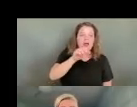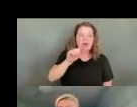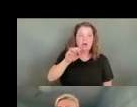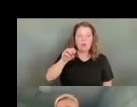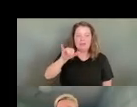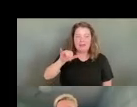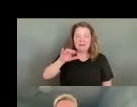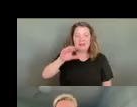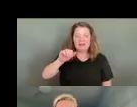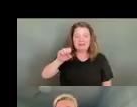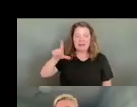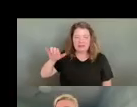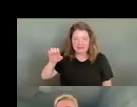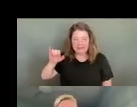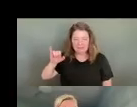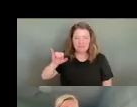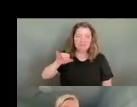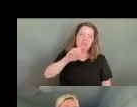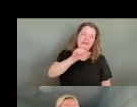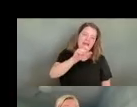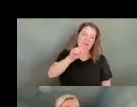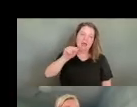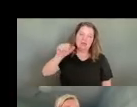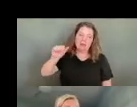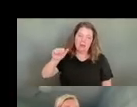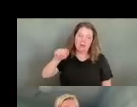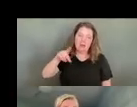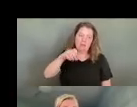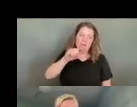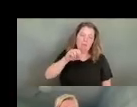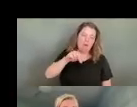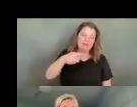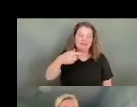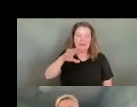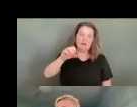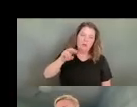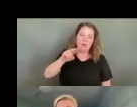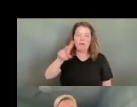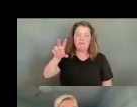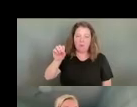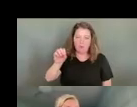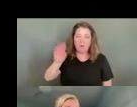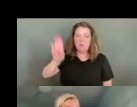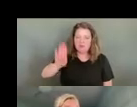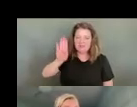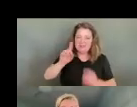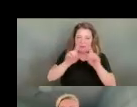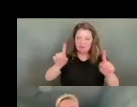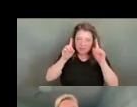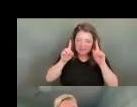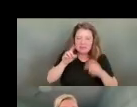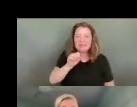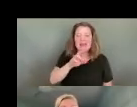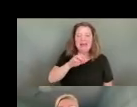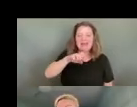Alana Pontecorvo at Boston University, Ariel Cohen-Goldberg at Tufts, and now a latest member of our